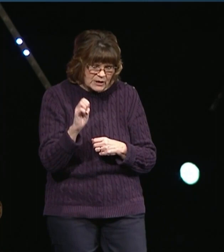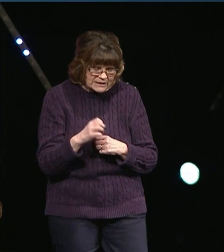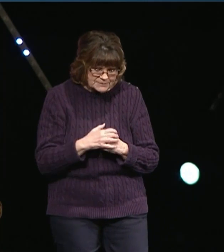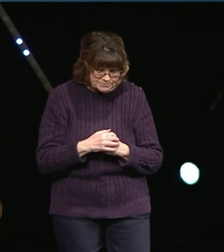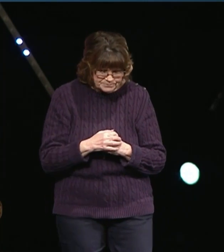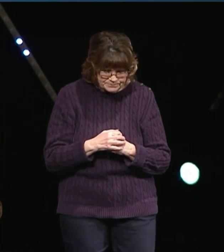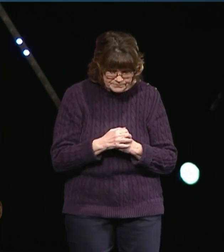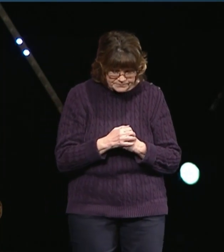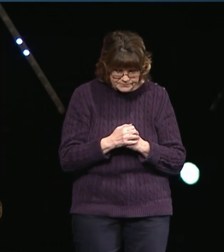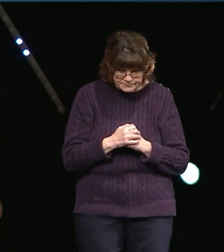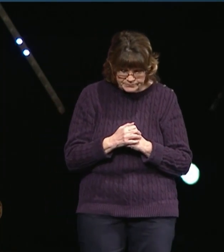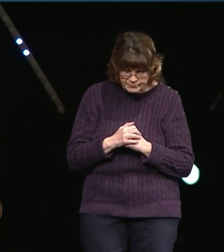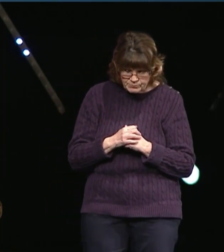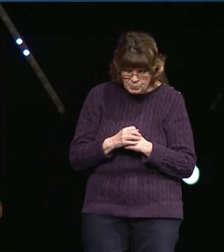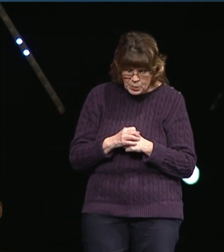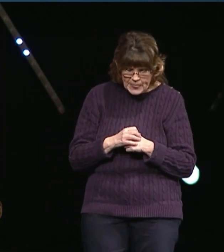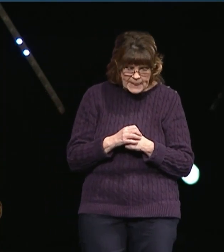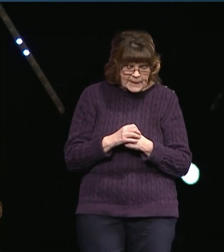relative.